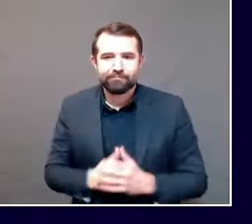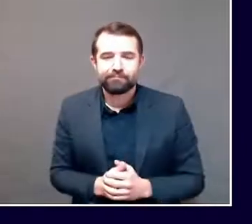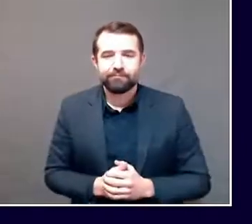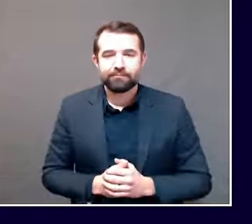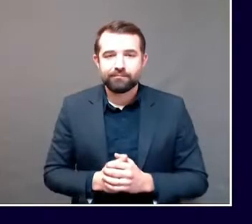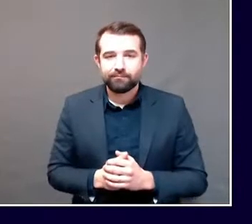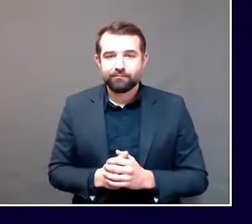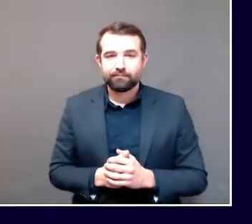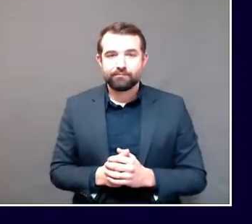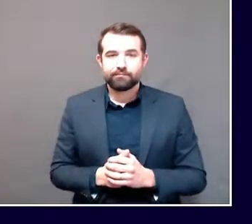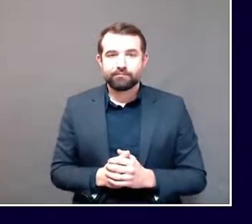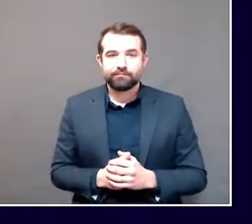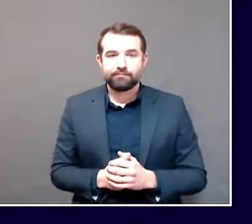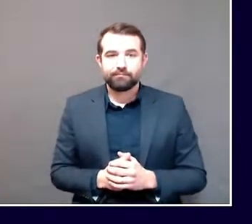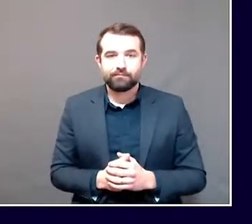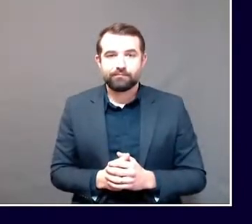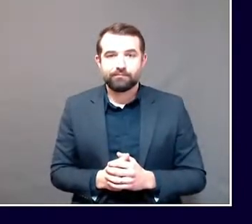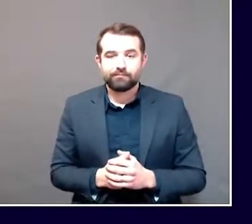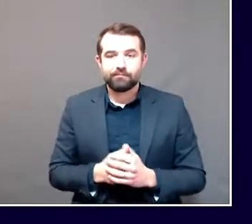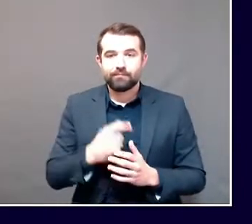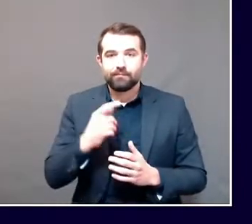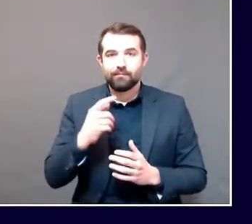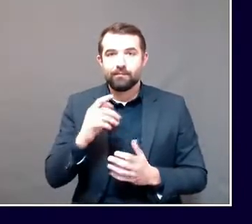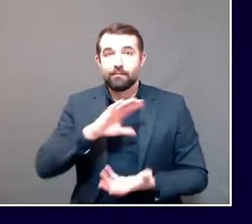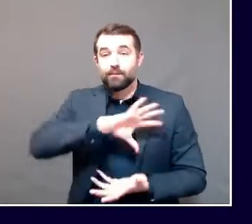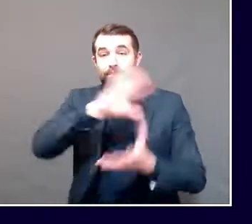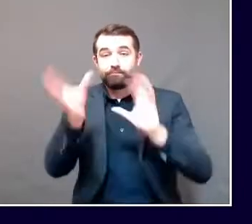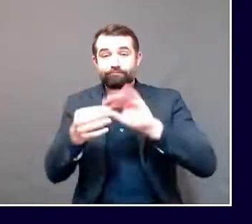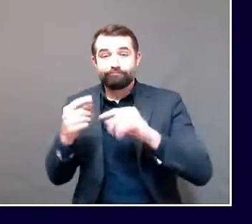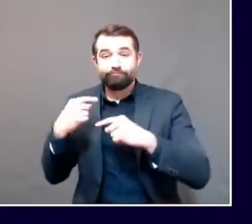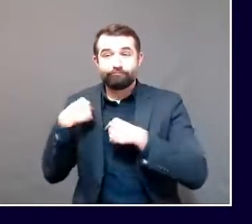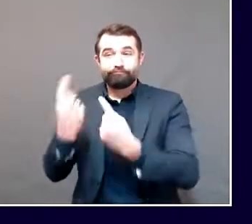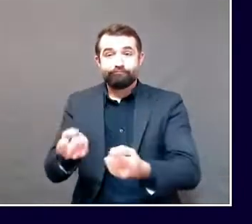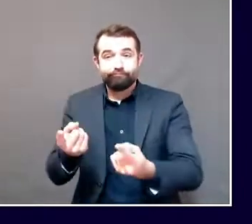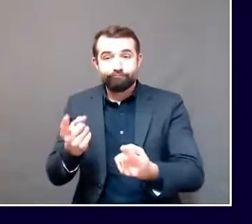Across the state right now, there are a total of